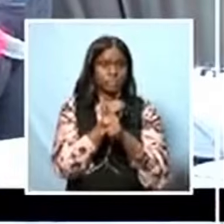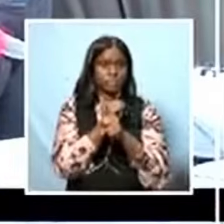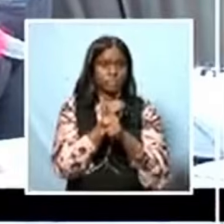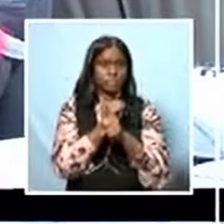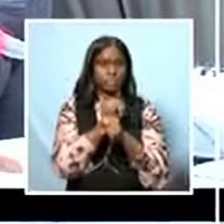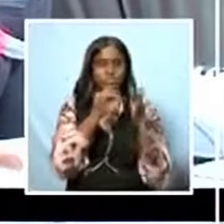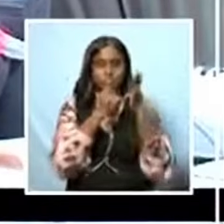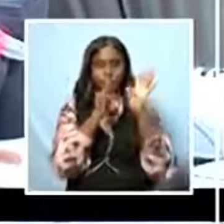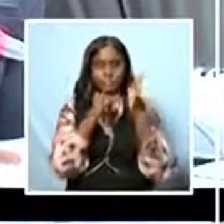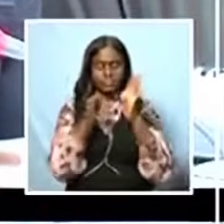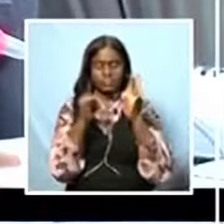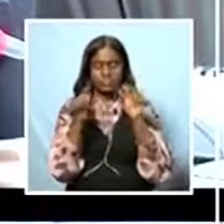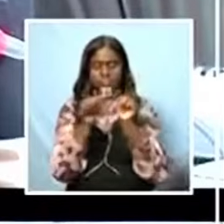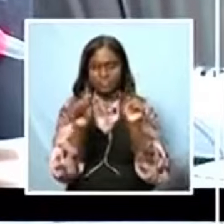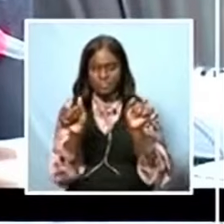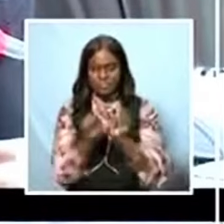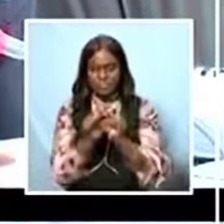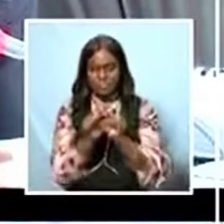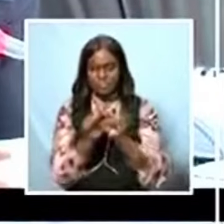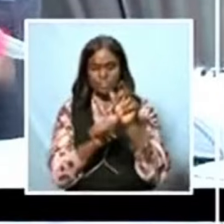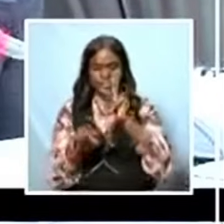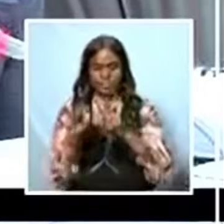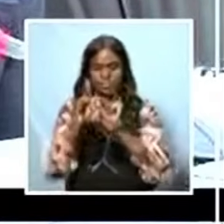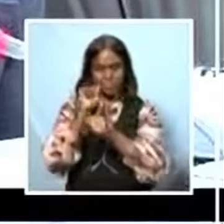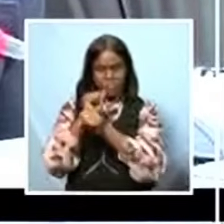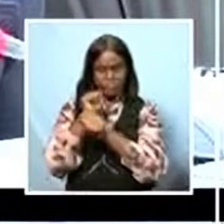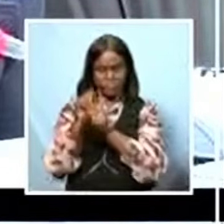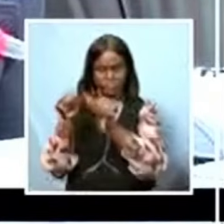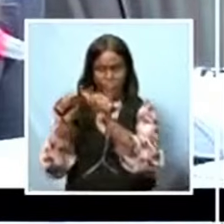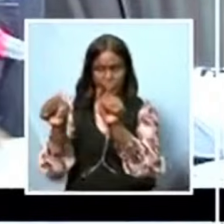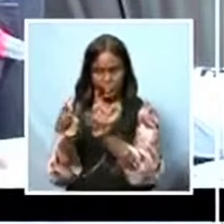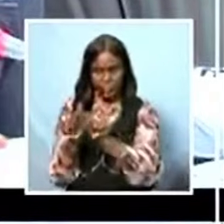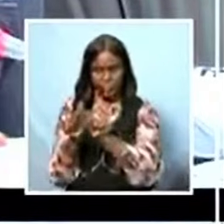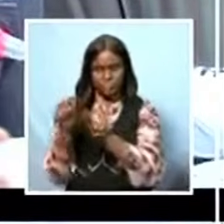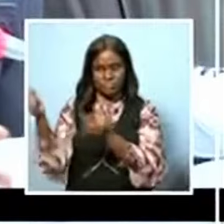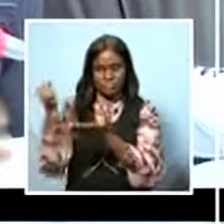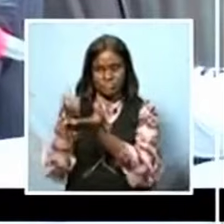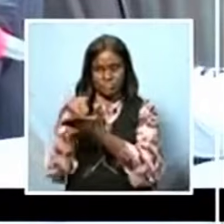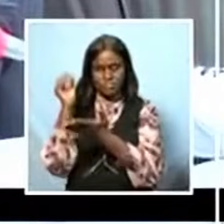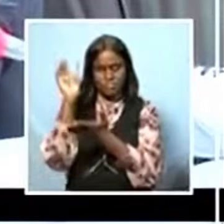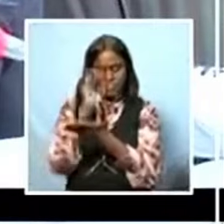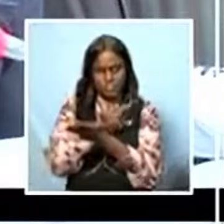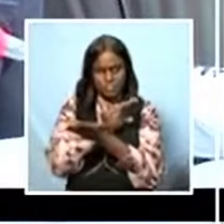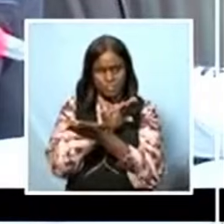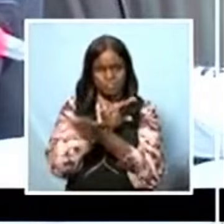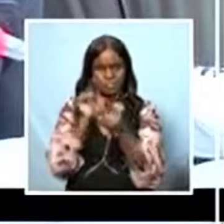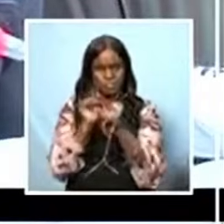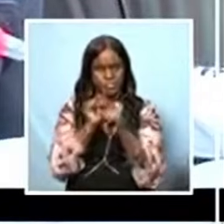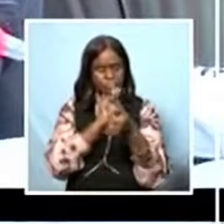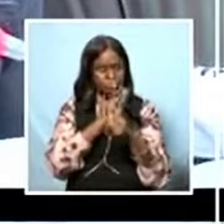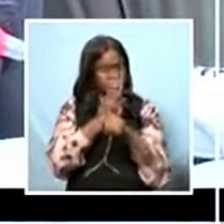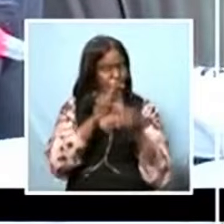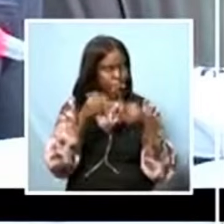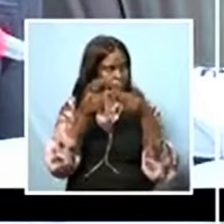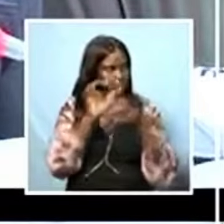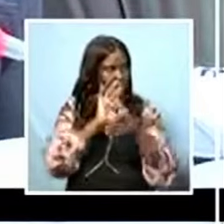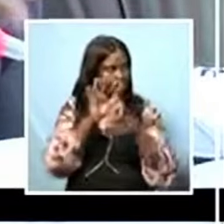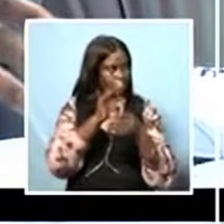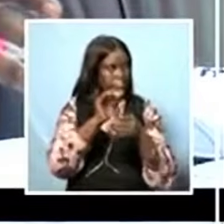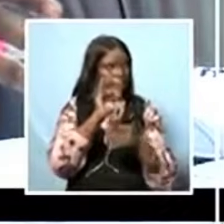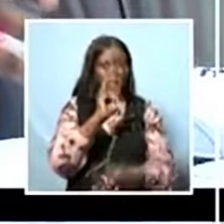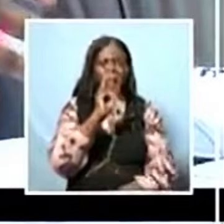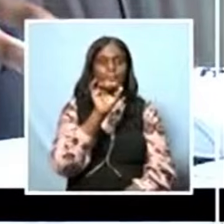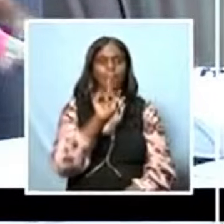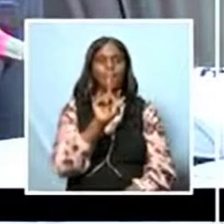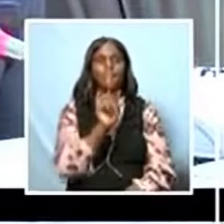you identify an area where people should work, they are engaged, and then they provide their